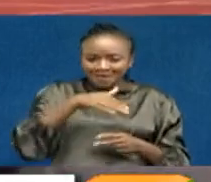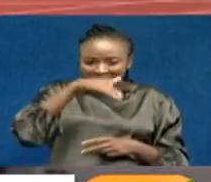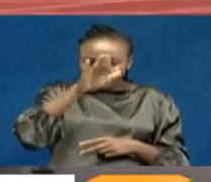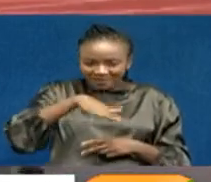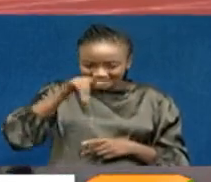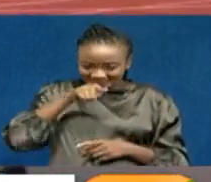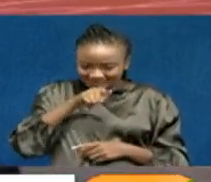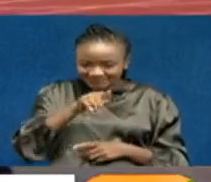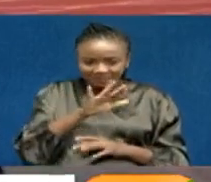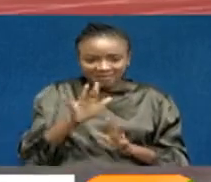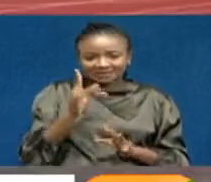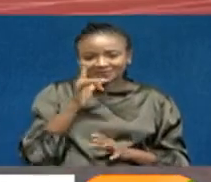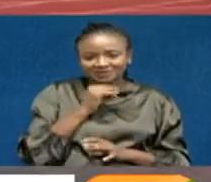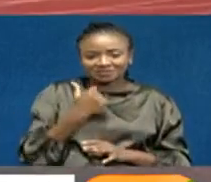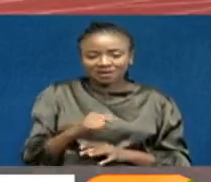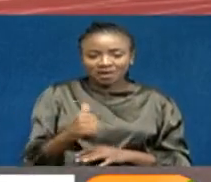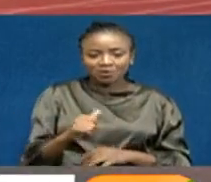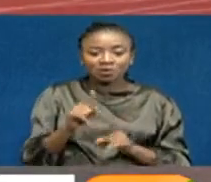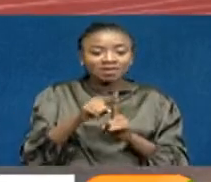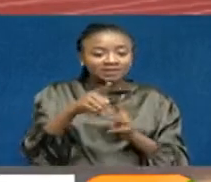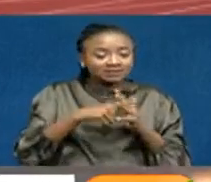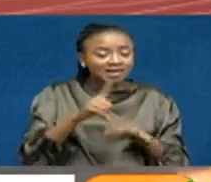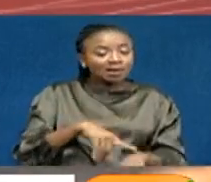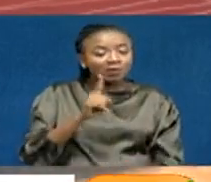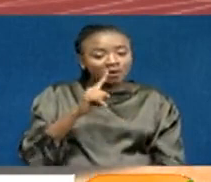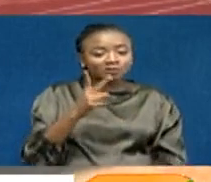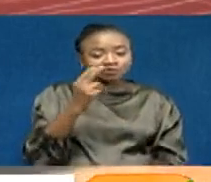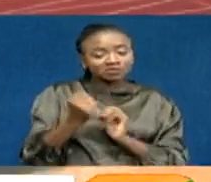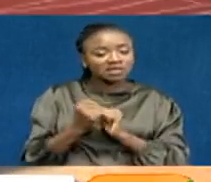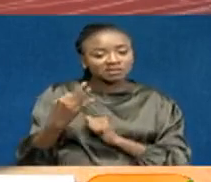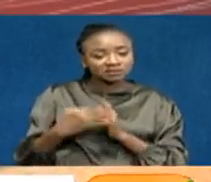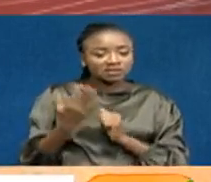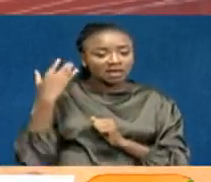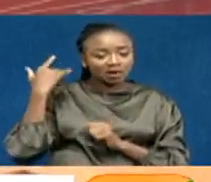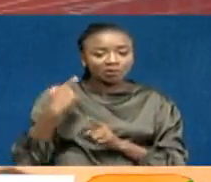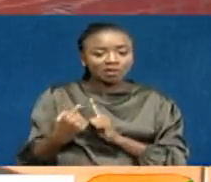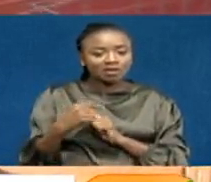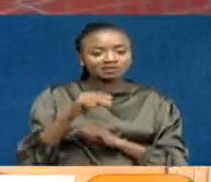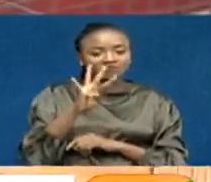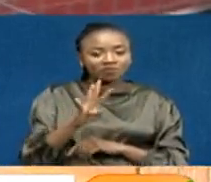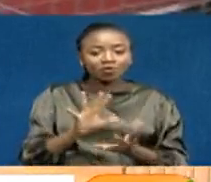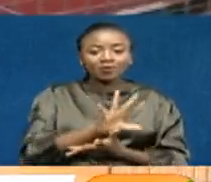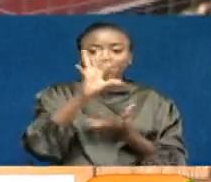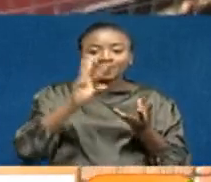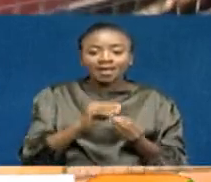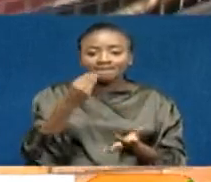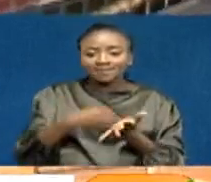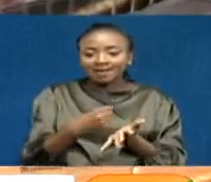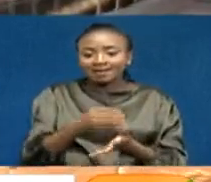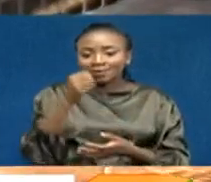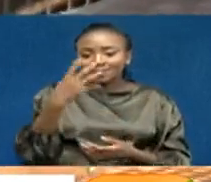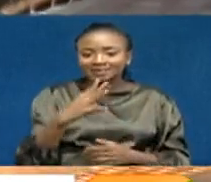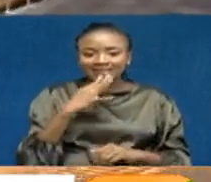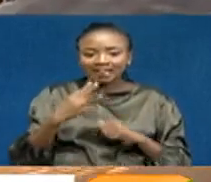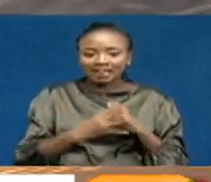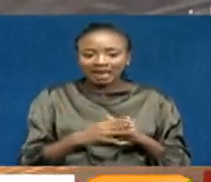was concluded. The facility's construction began 4 years ago in 2018 at a cost of 900 million Kenya shillings,